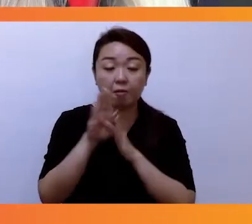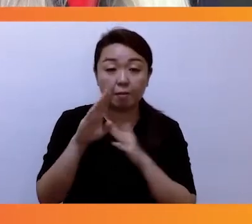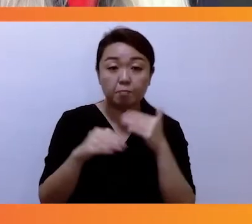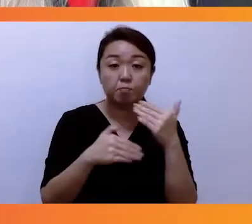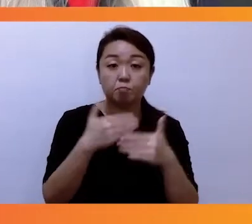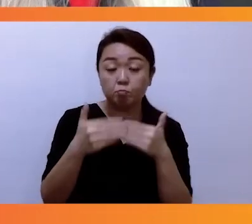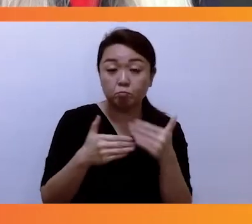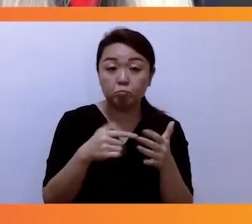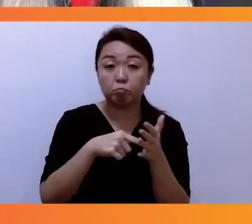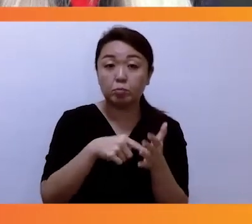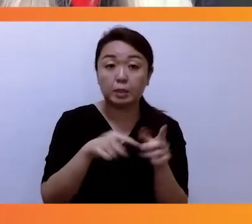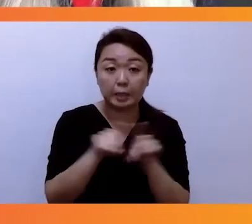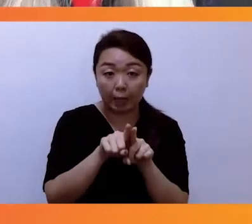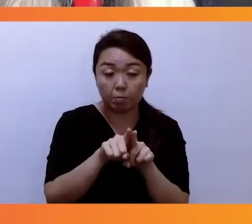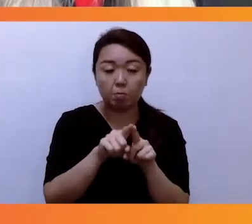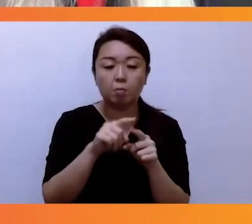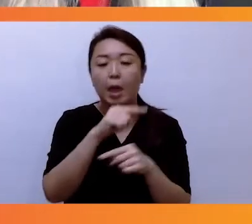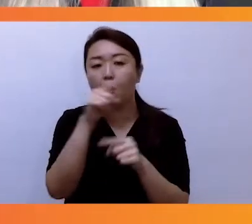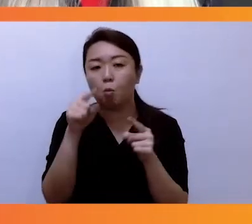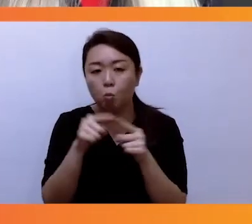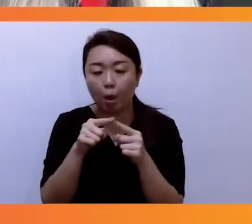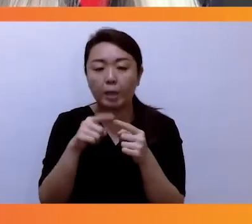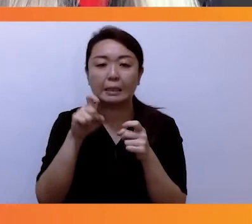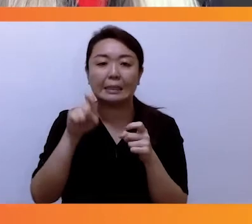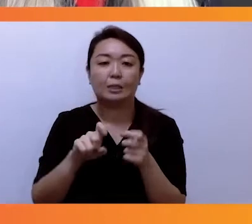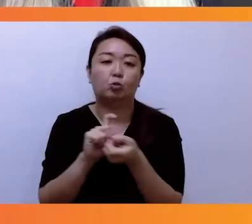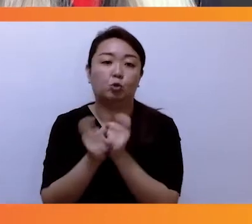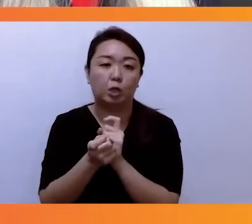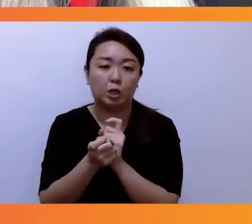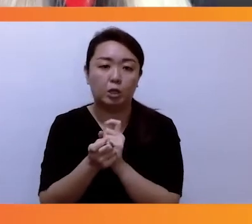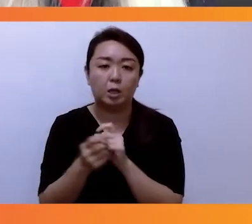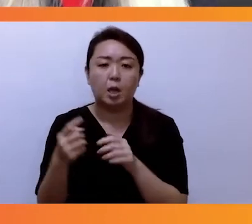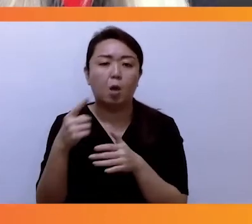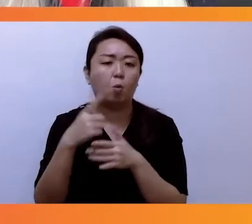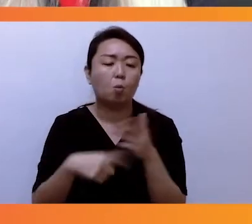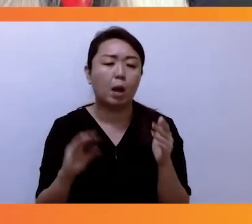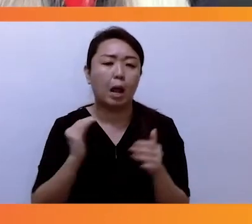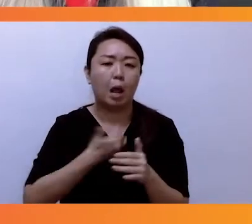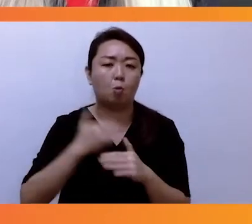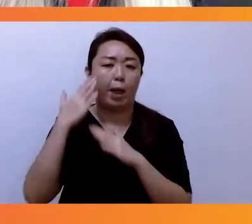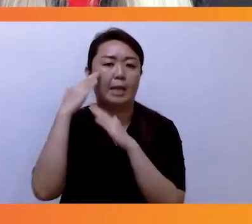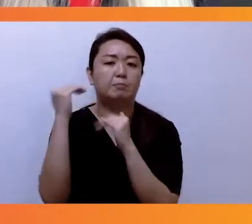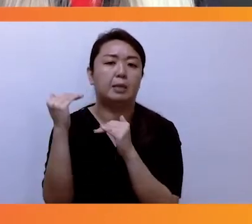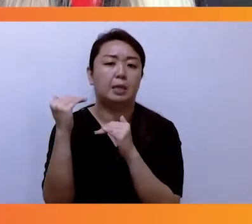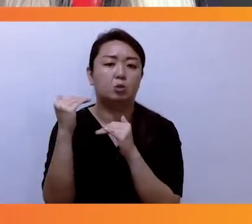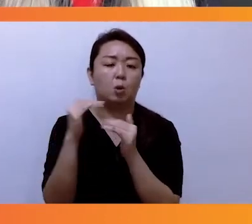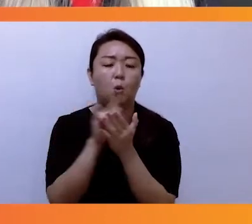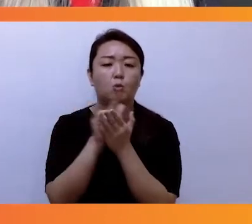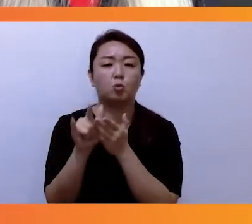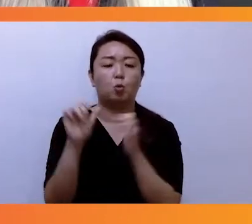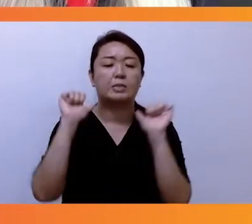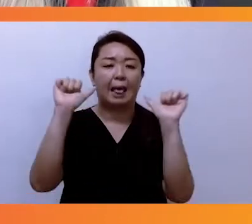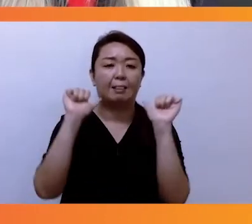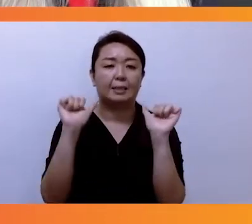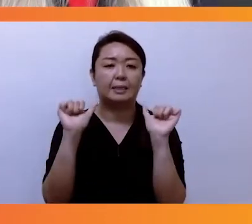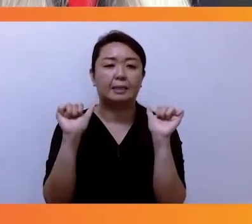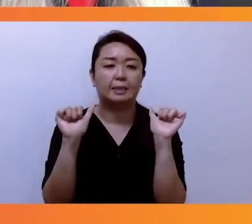the same, and at what point do those need to change? And then what are our expectations of